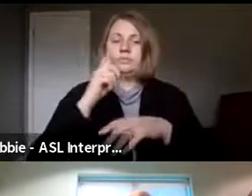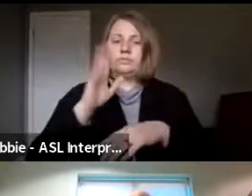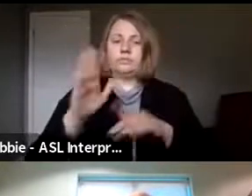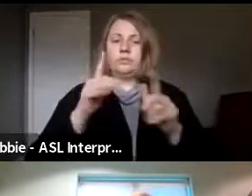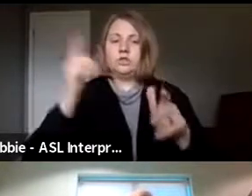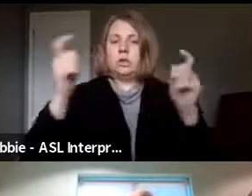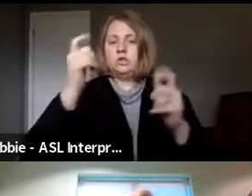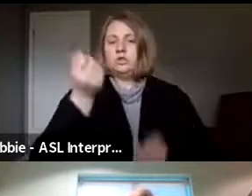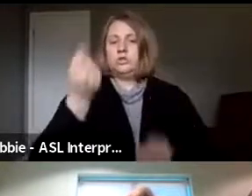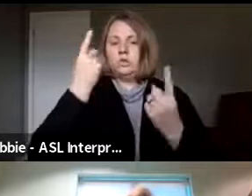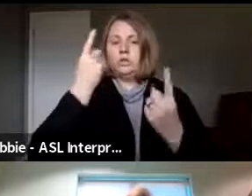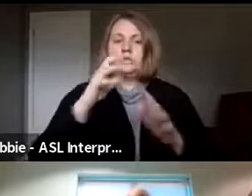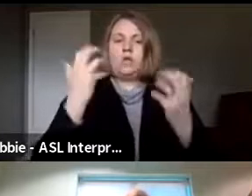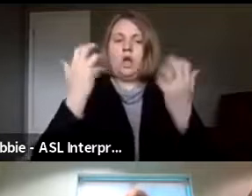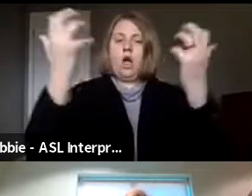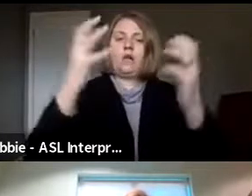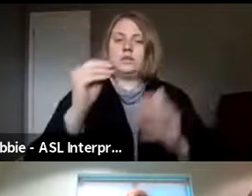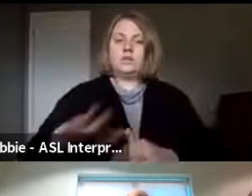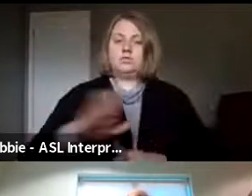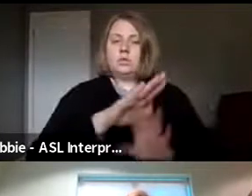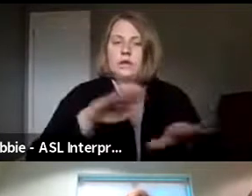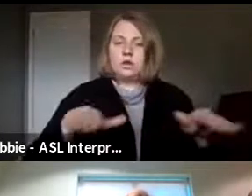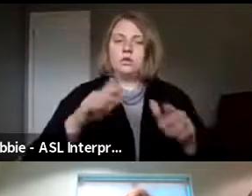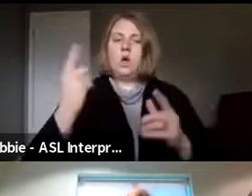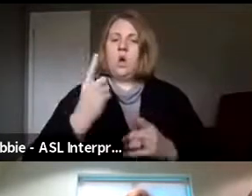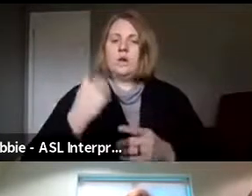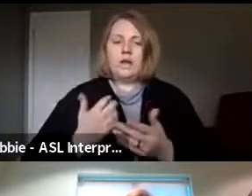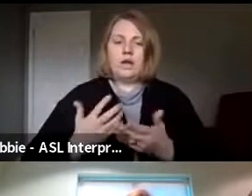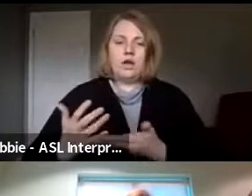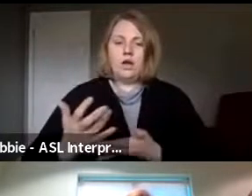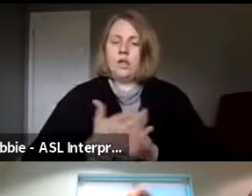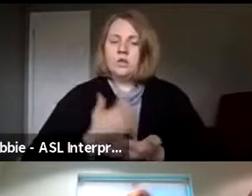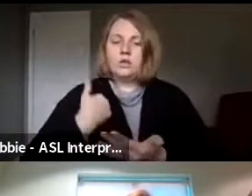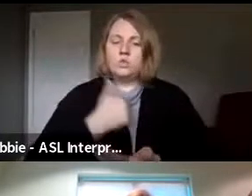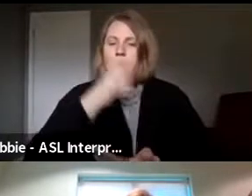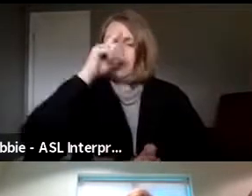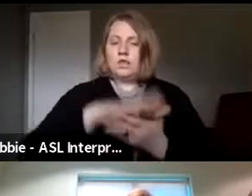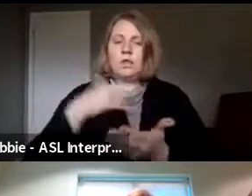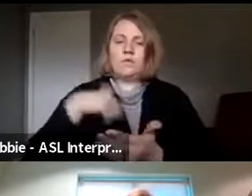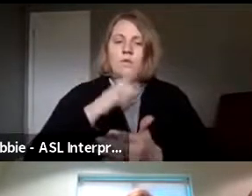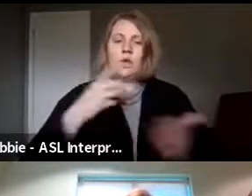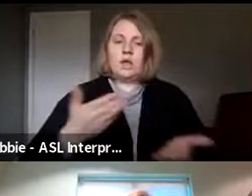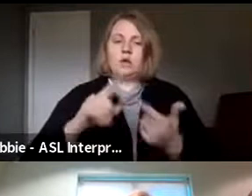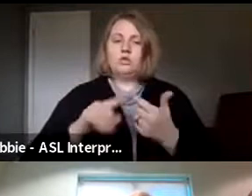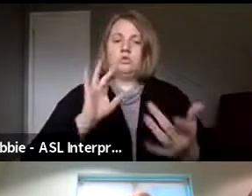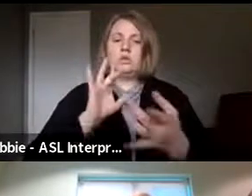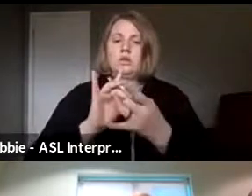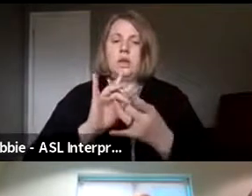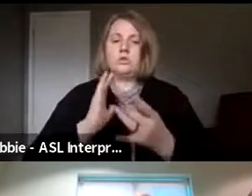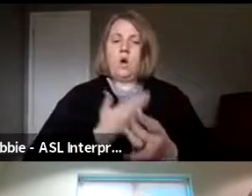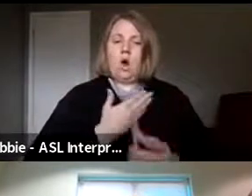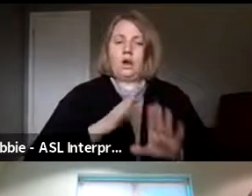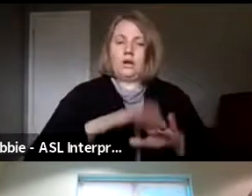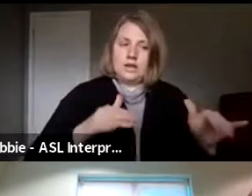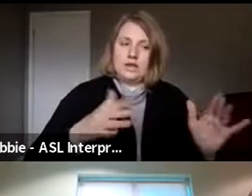kids. Always, always, always a collection. We believe that we are here to connect our